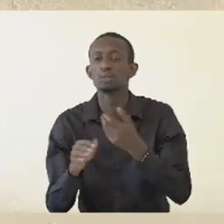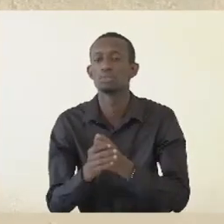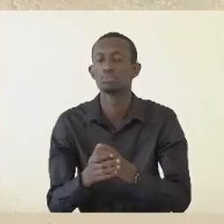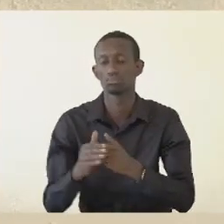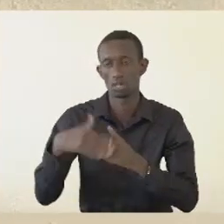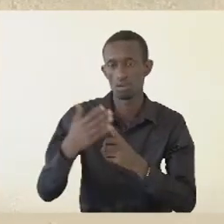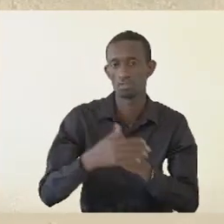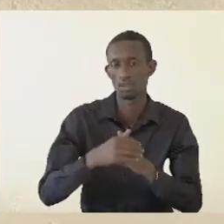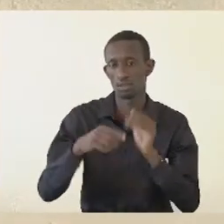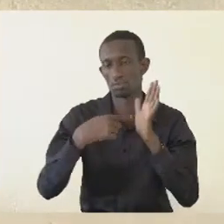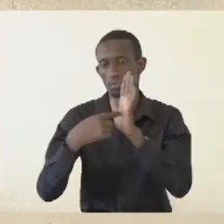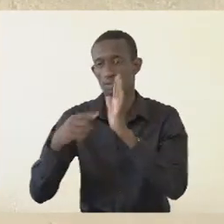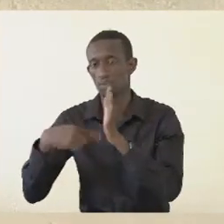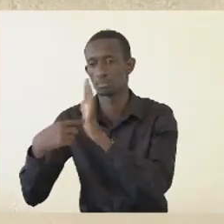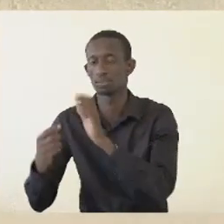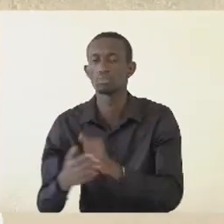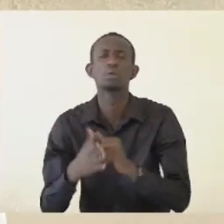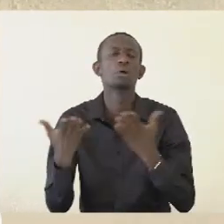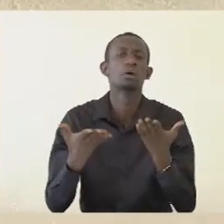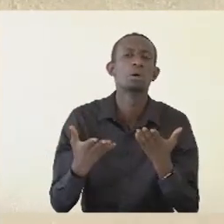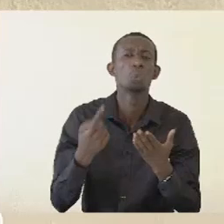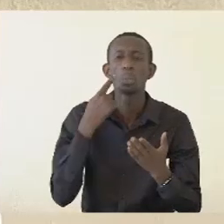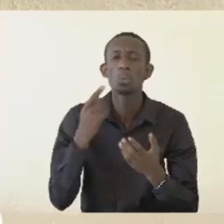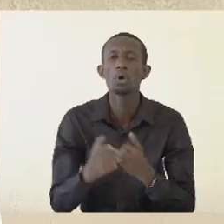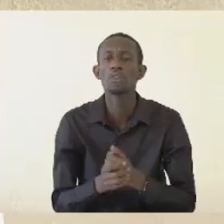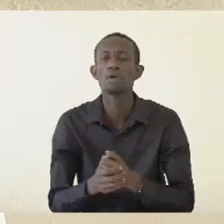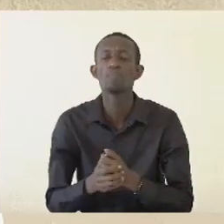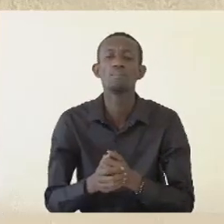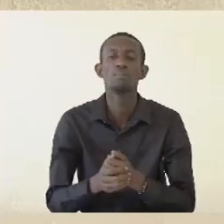each symbol. And how do we get the final